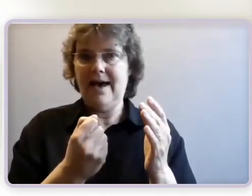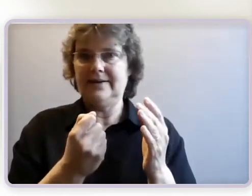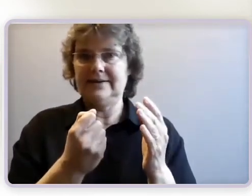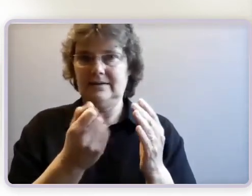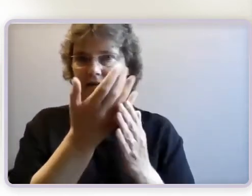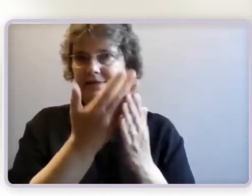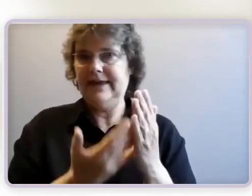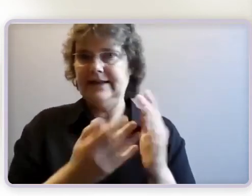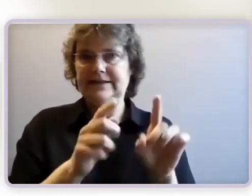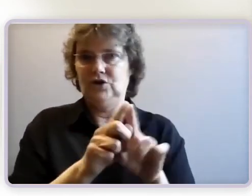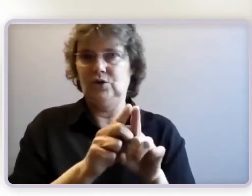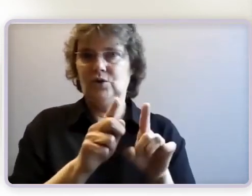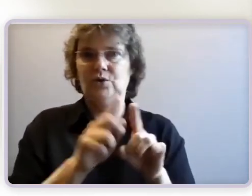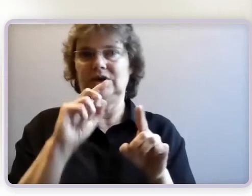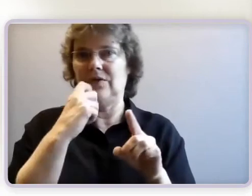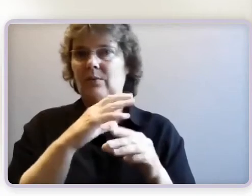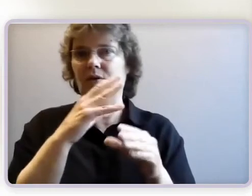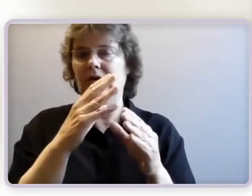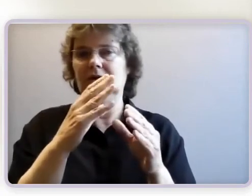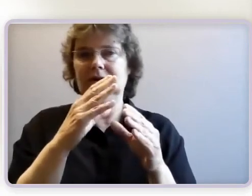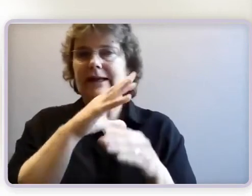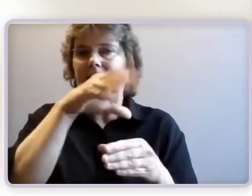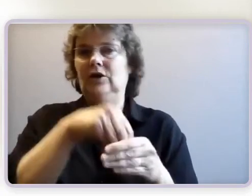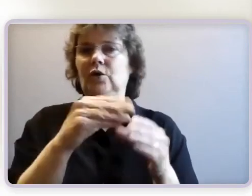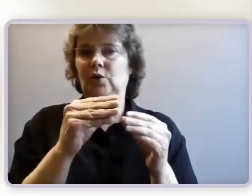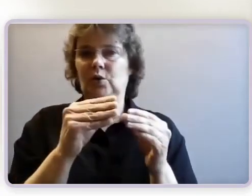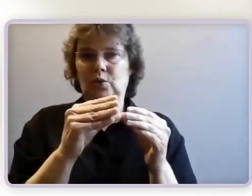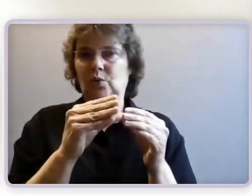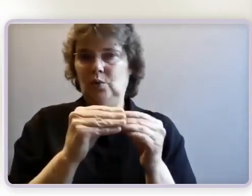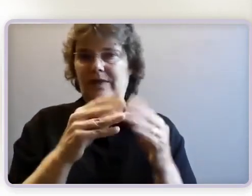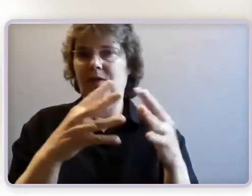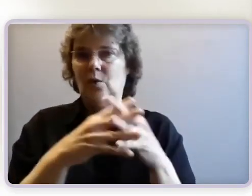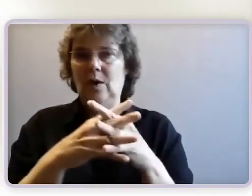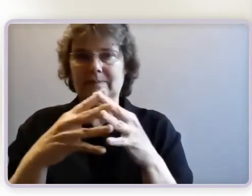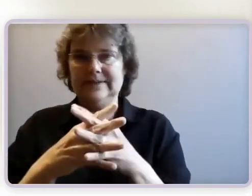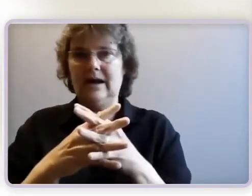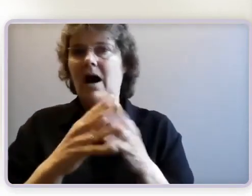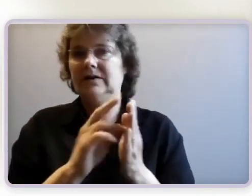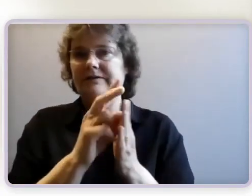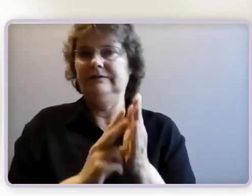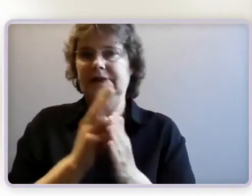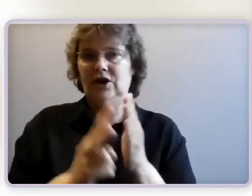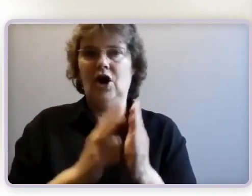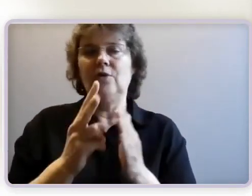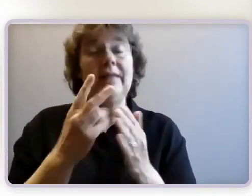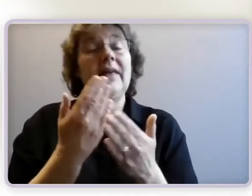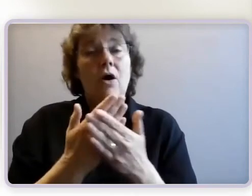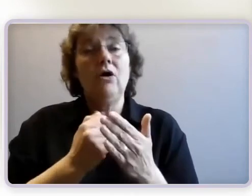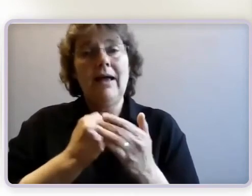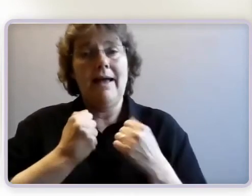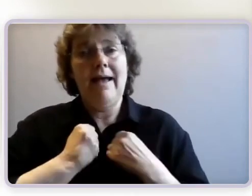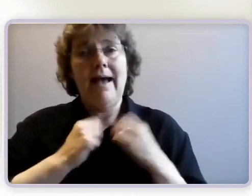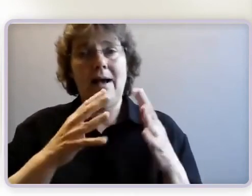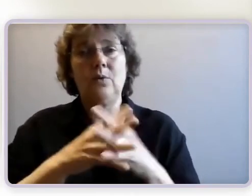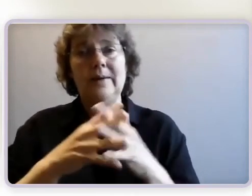when it happens to be on the website. So, but also, yeah, you can find them on our website. So the checklist